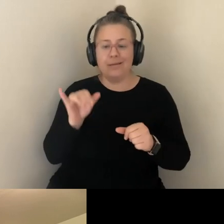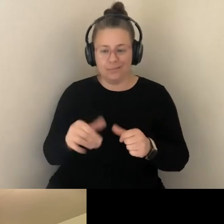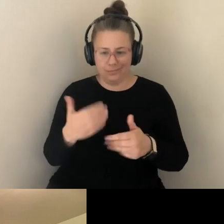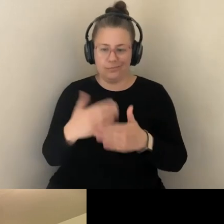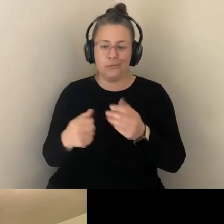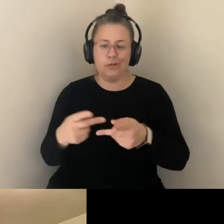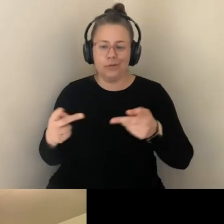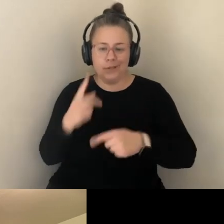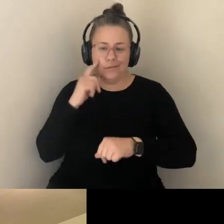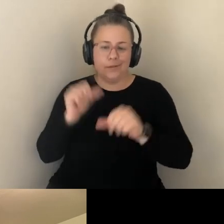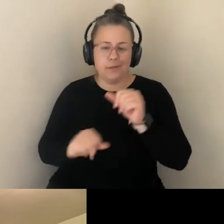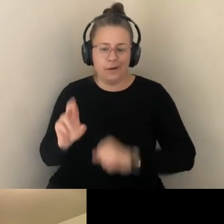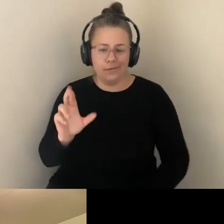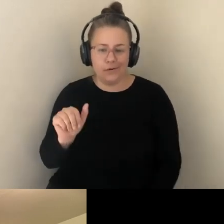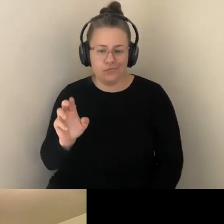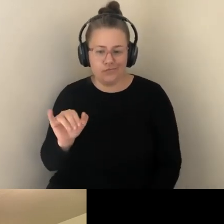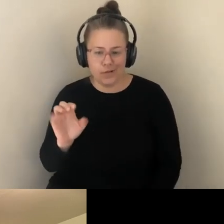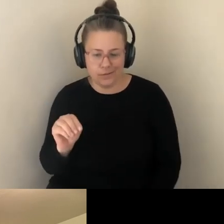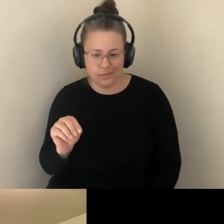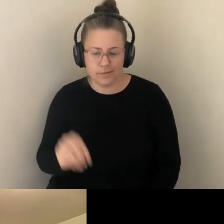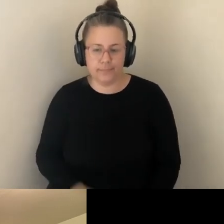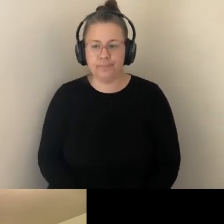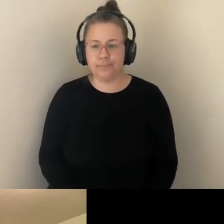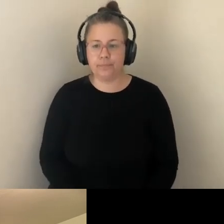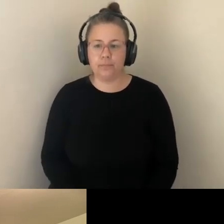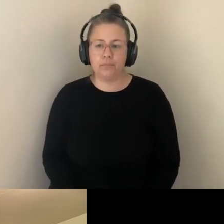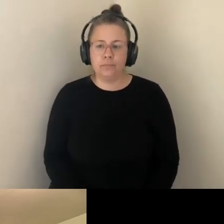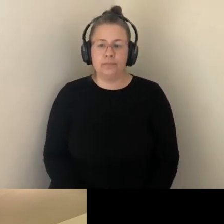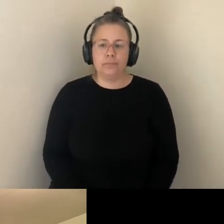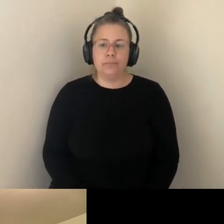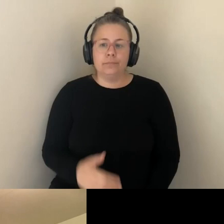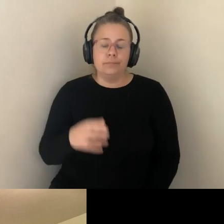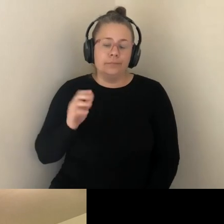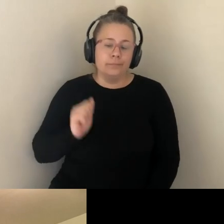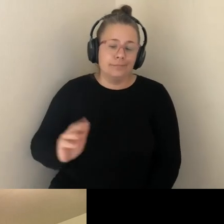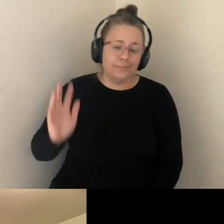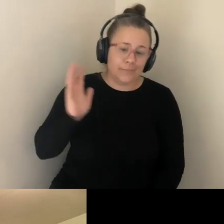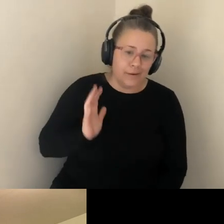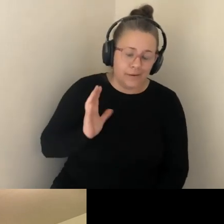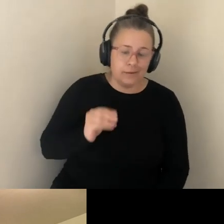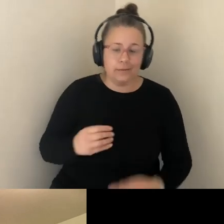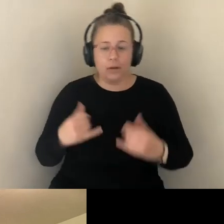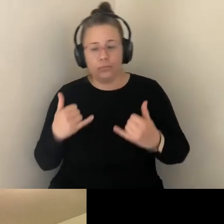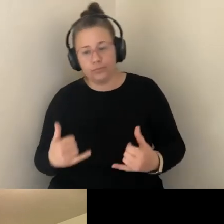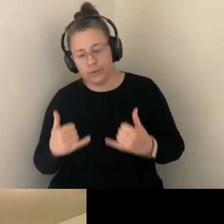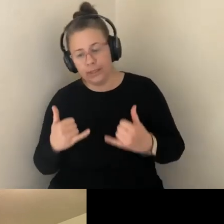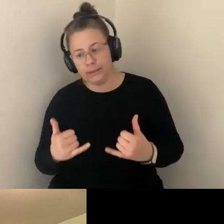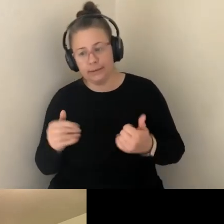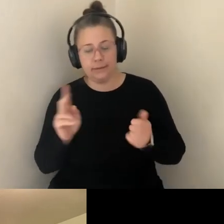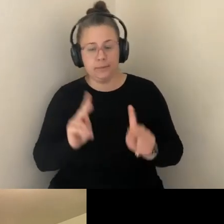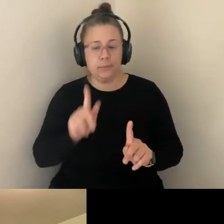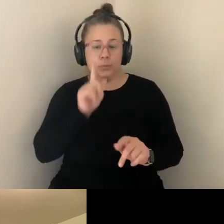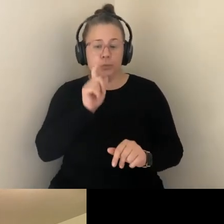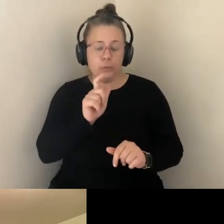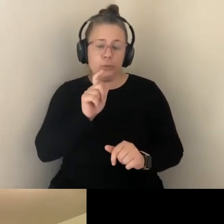So eugenicists past and present, and by other names, those who disavow the use of the term eugenics, share with each other and